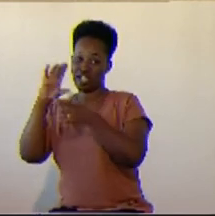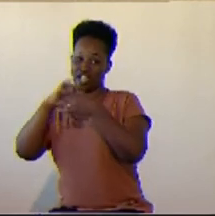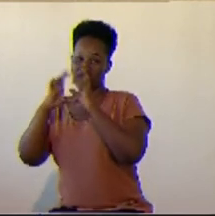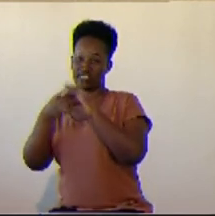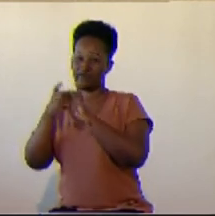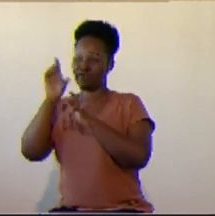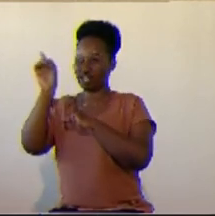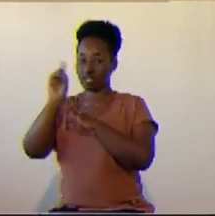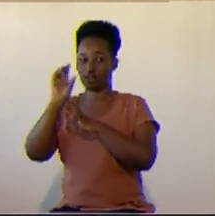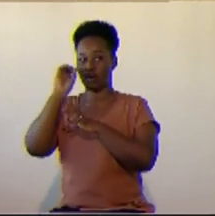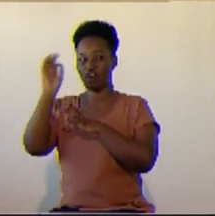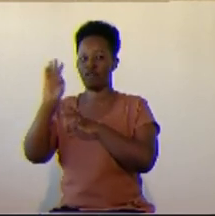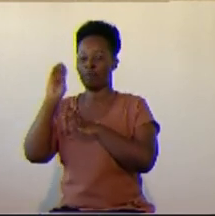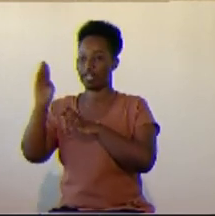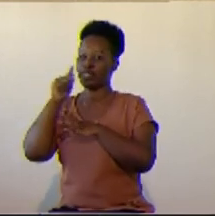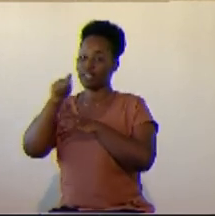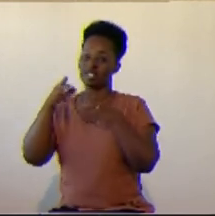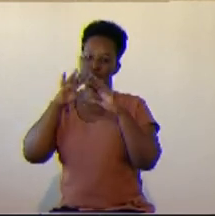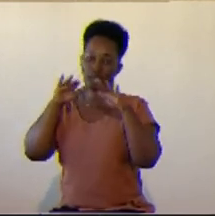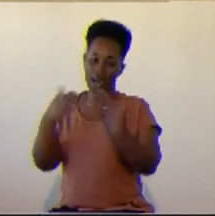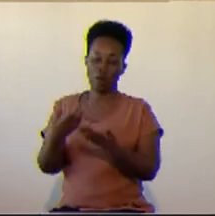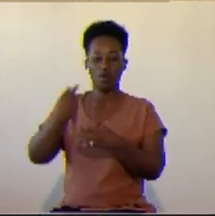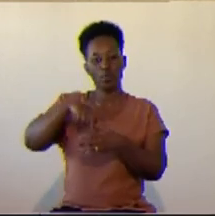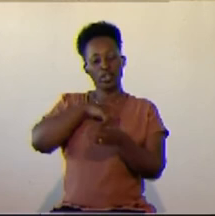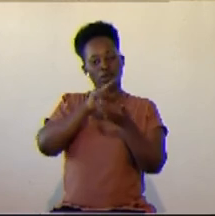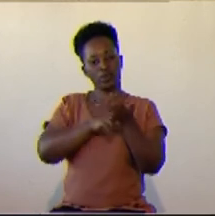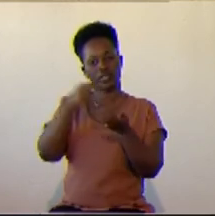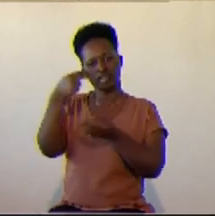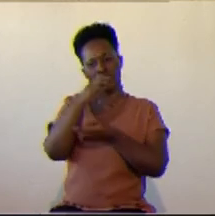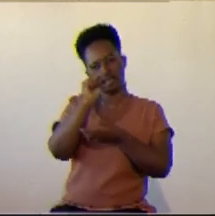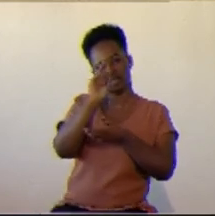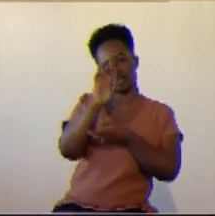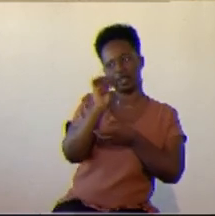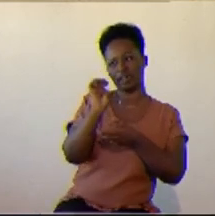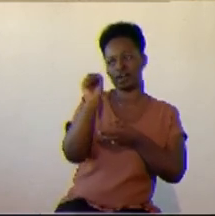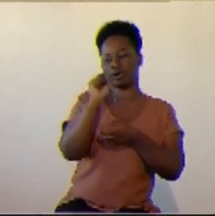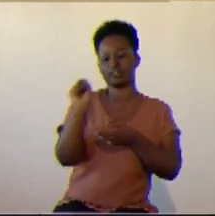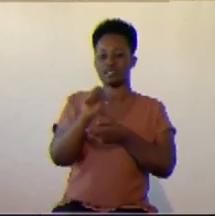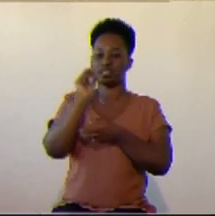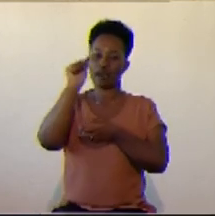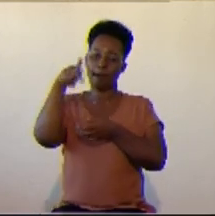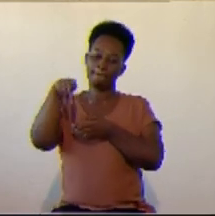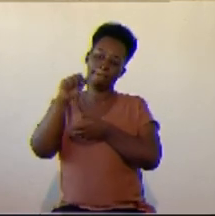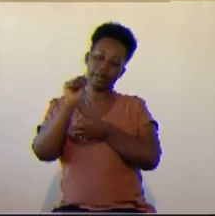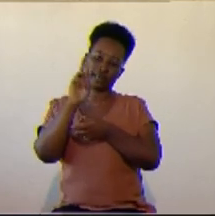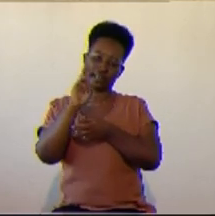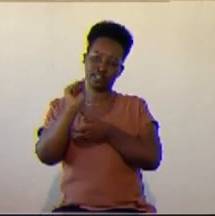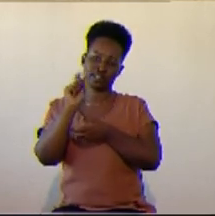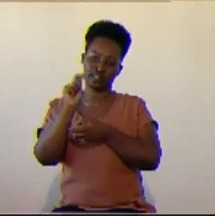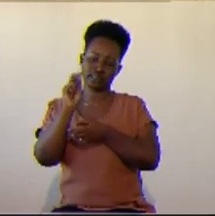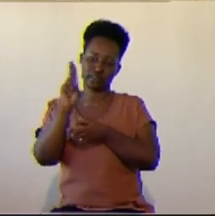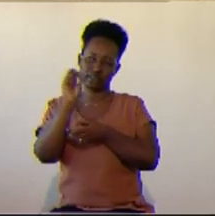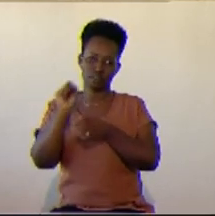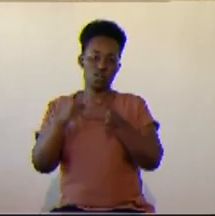use the Hare's apparatus to discover density of an object once we know